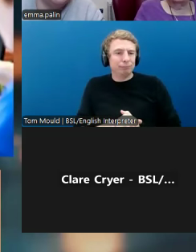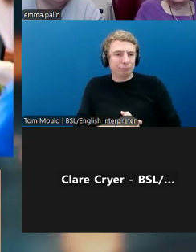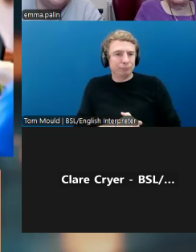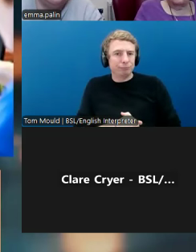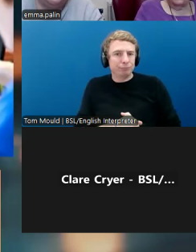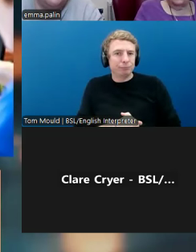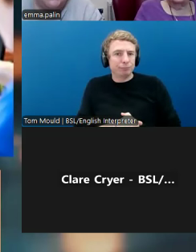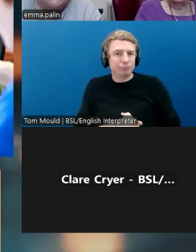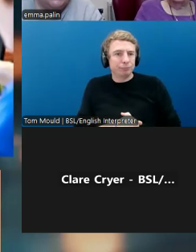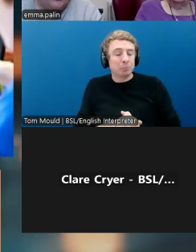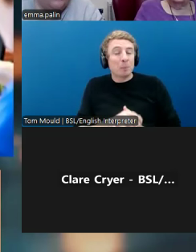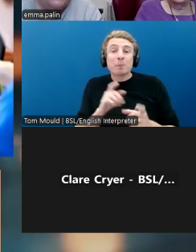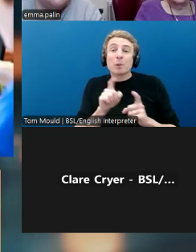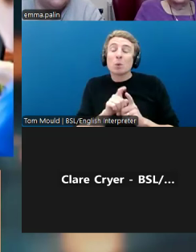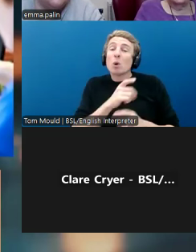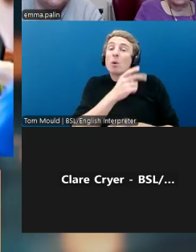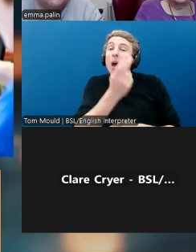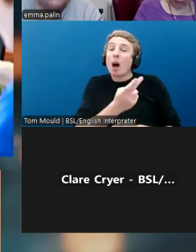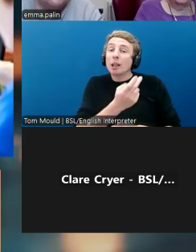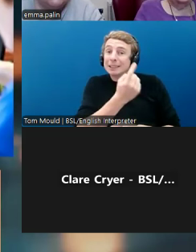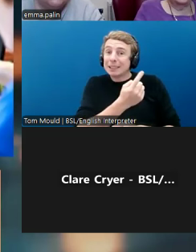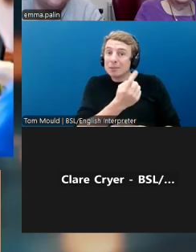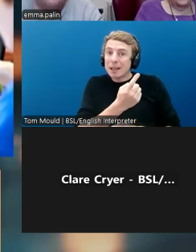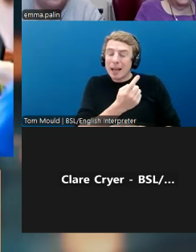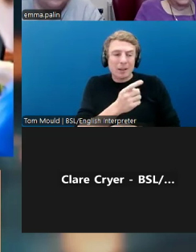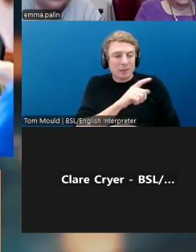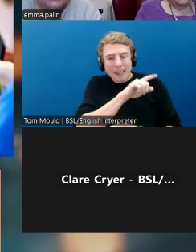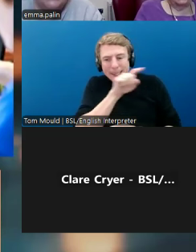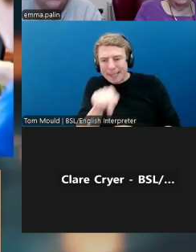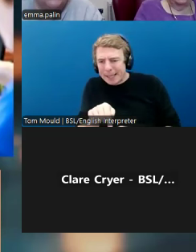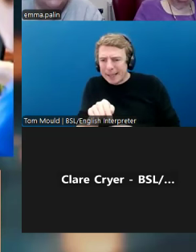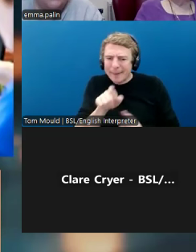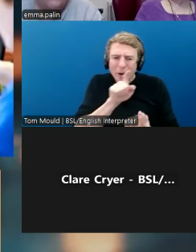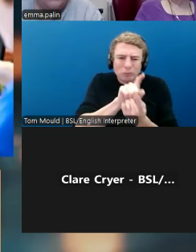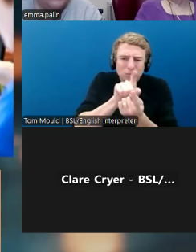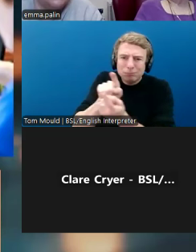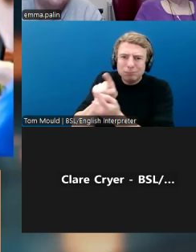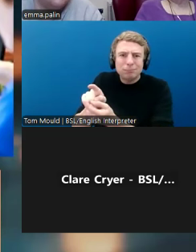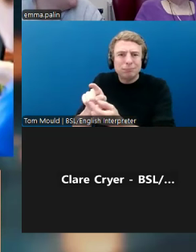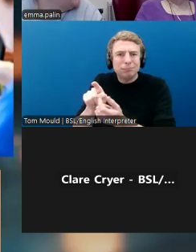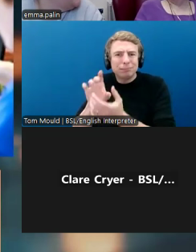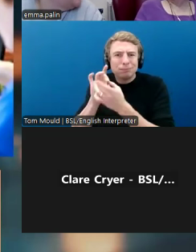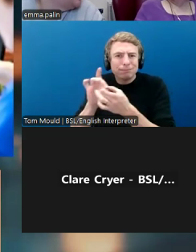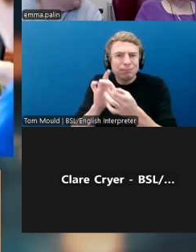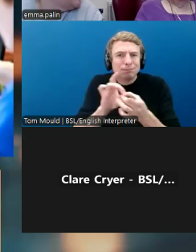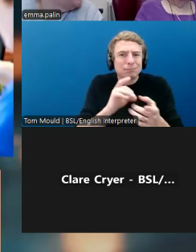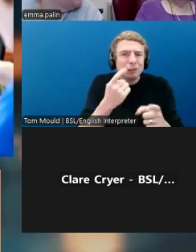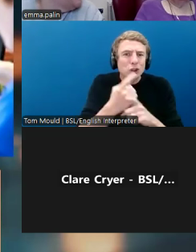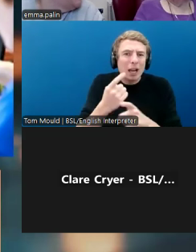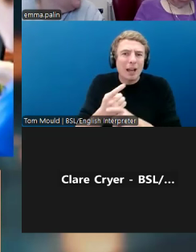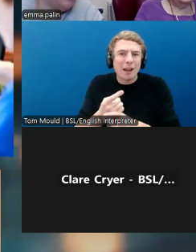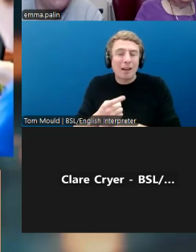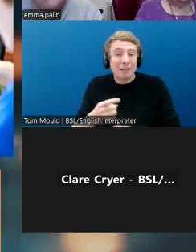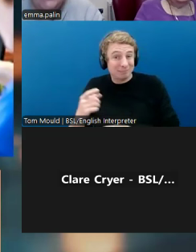the artists were really good at getting to know our residents and getting to know them personally as well as their families. And would you agree? I